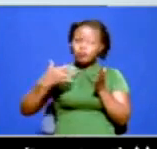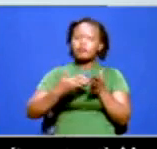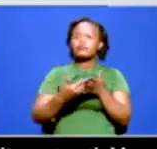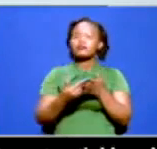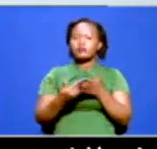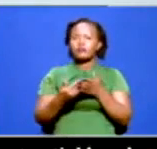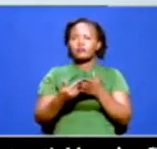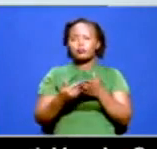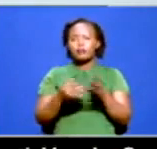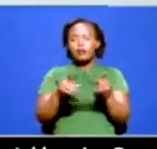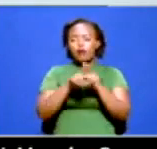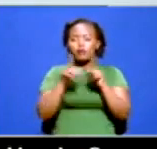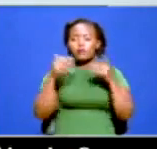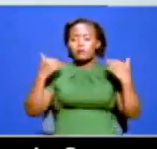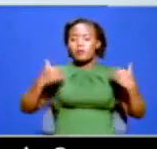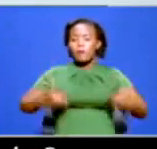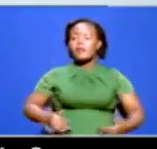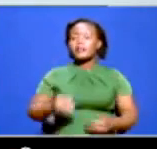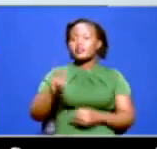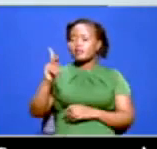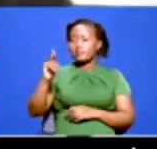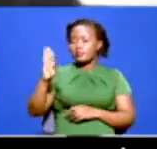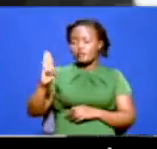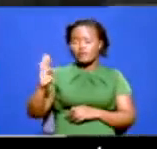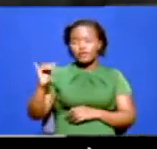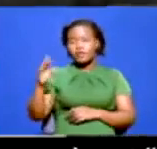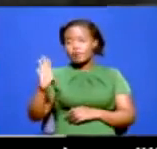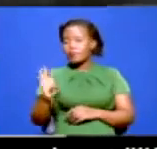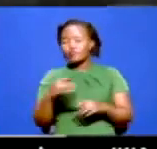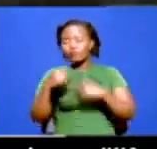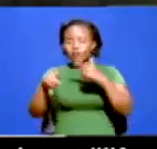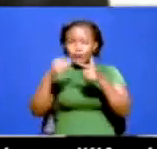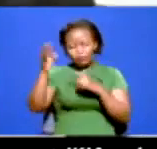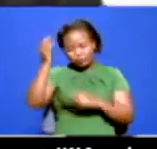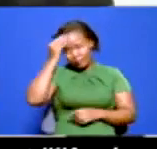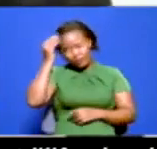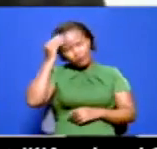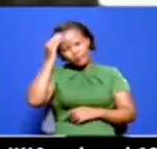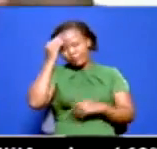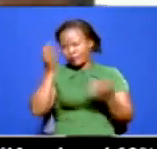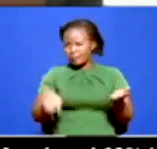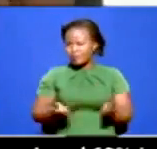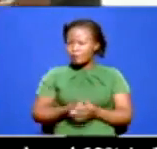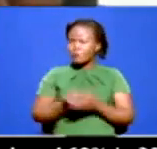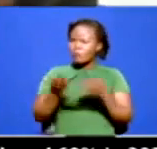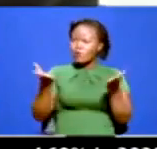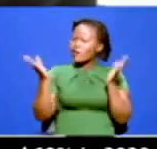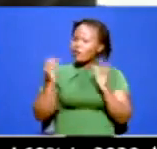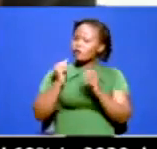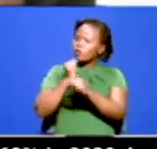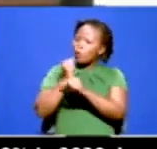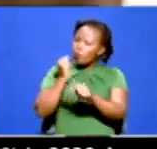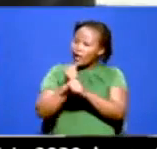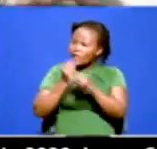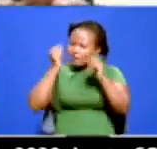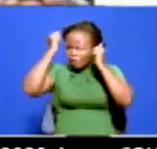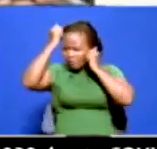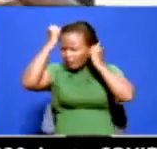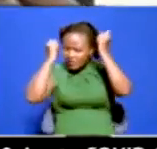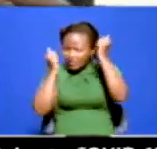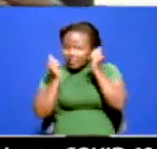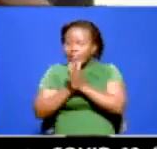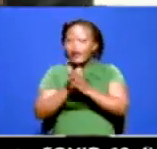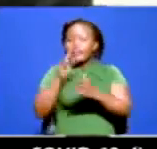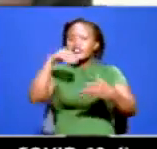Kibochi the soldier and Kibochi the scholar. All right. Thank you very much. Yeah. Let's get into the operations of a military and talk about the involvement of the